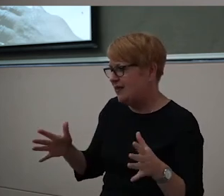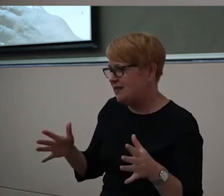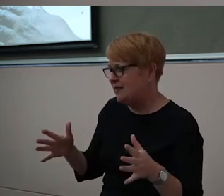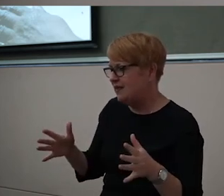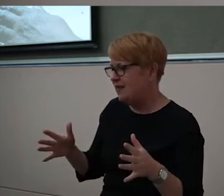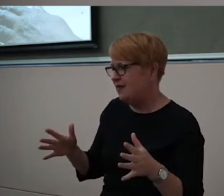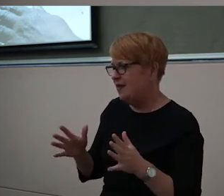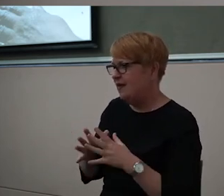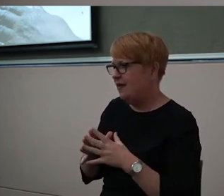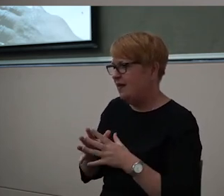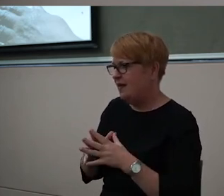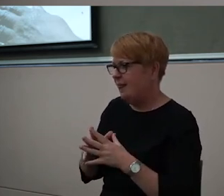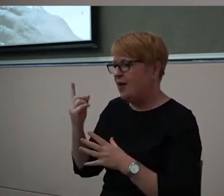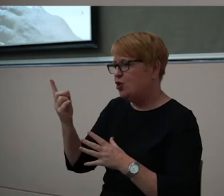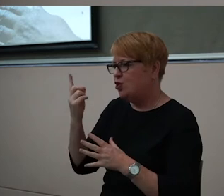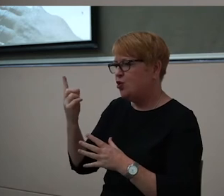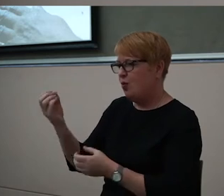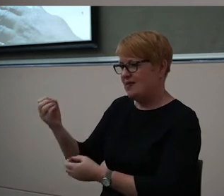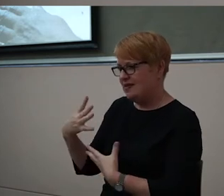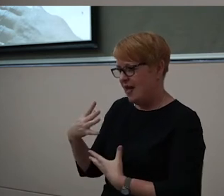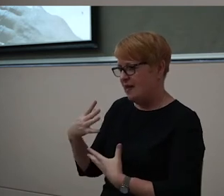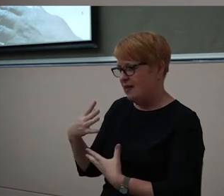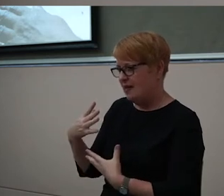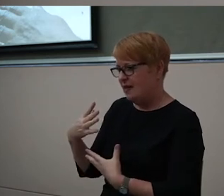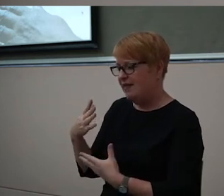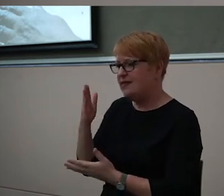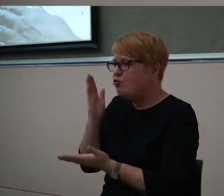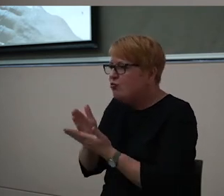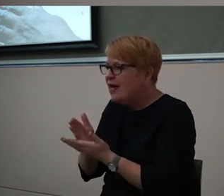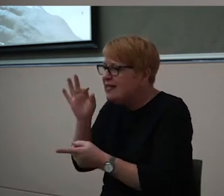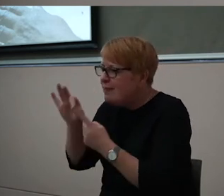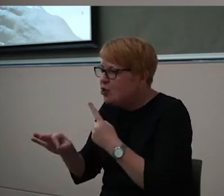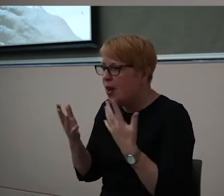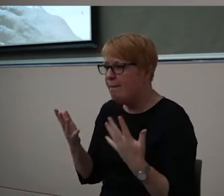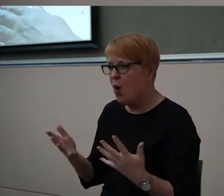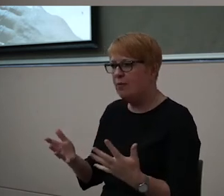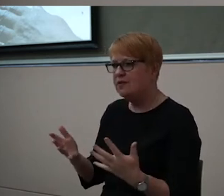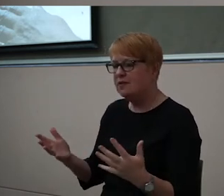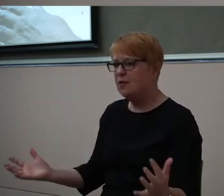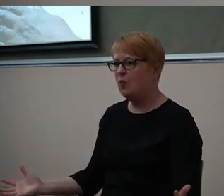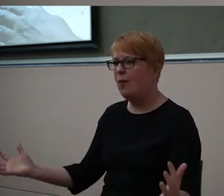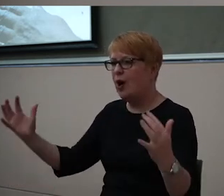it's complicated. And then that became like 6-7, including myself,